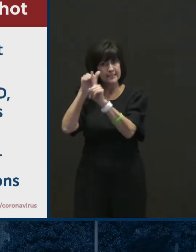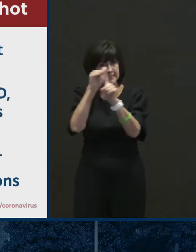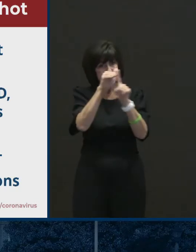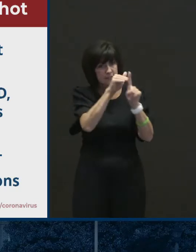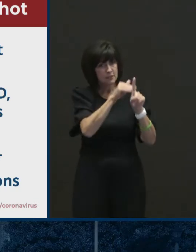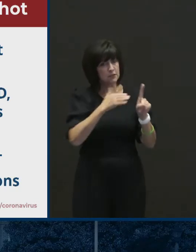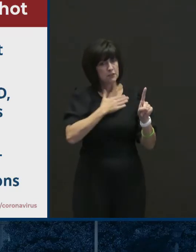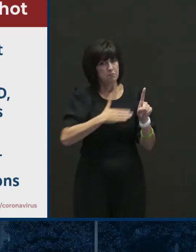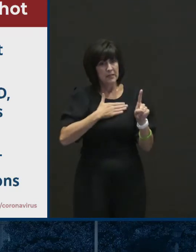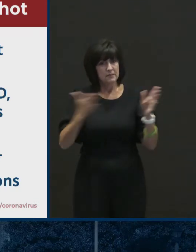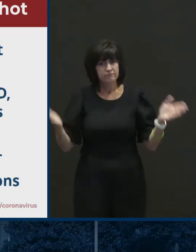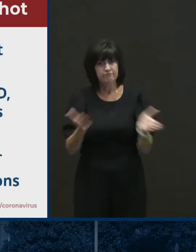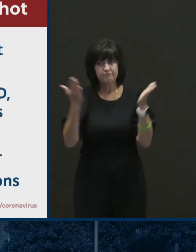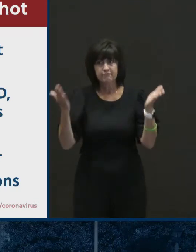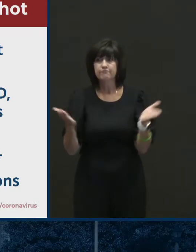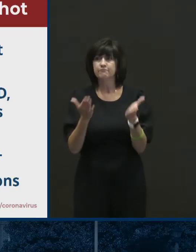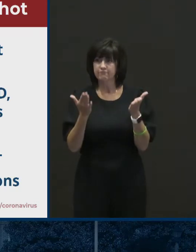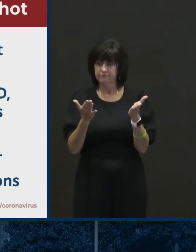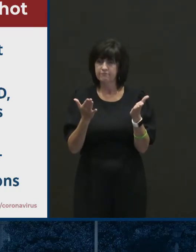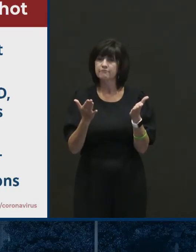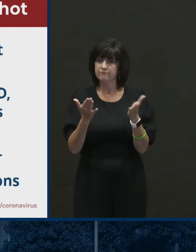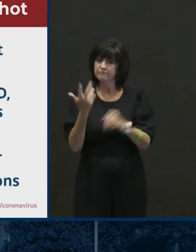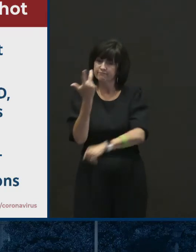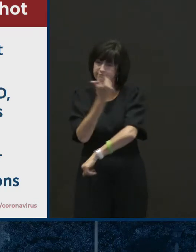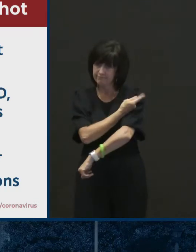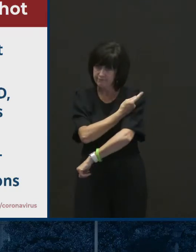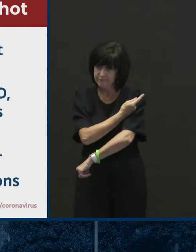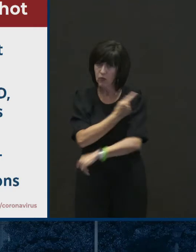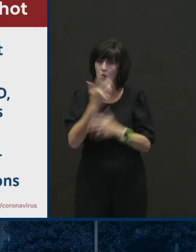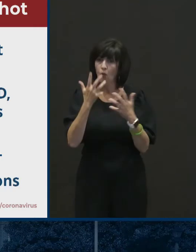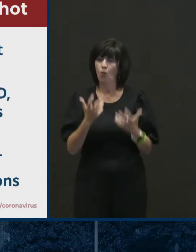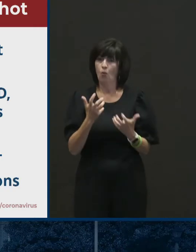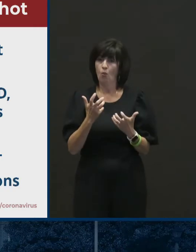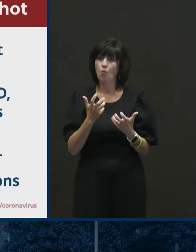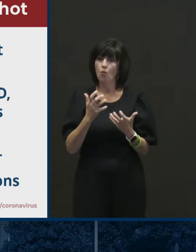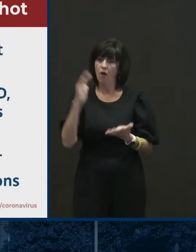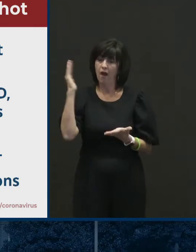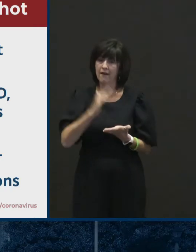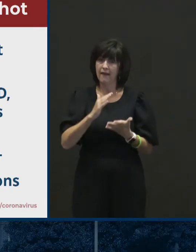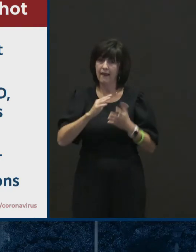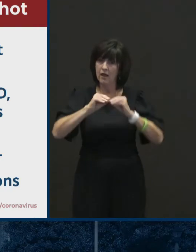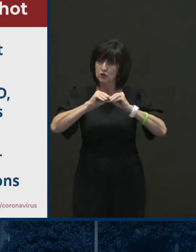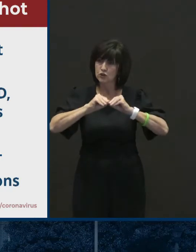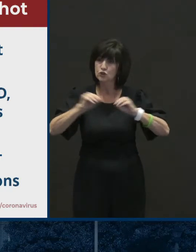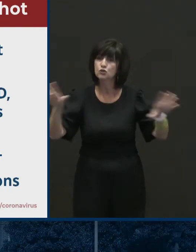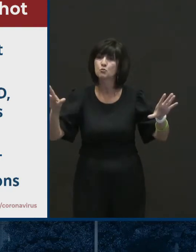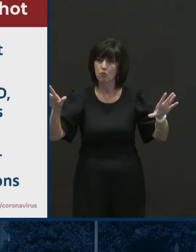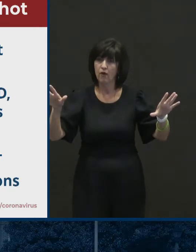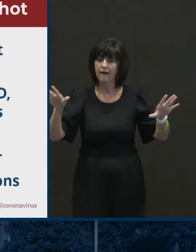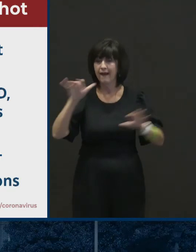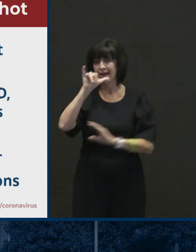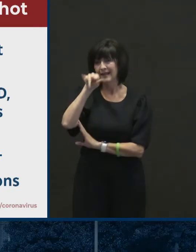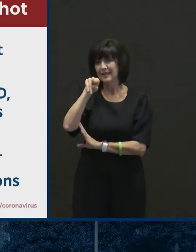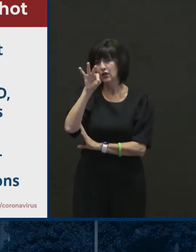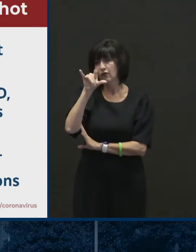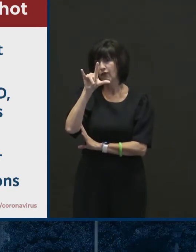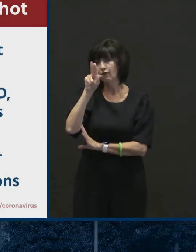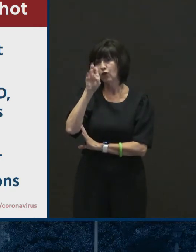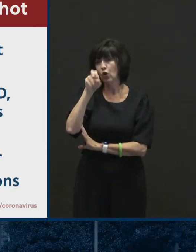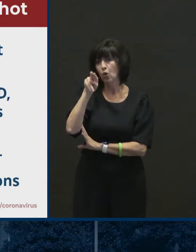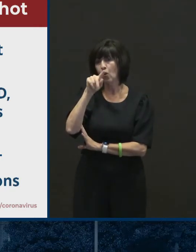important that we protect or prevent influenza this year. Although the flu vaccine